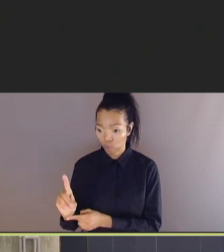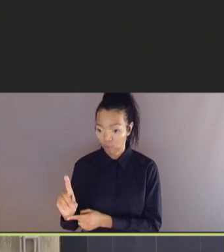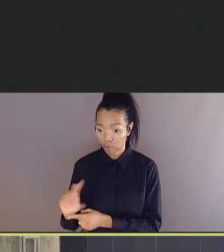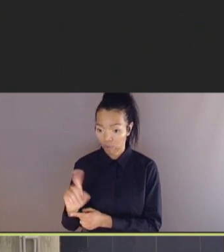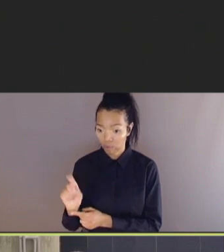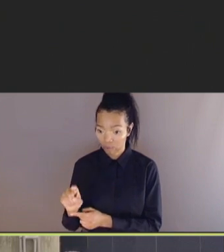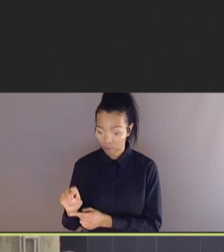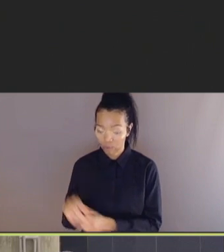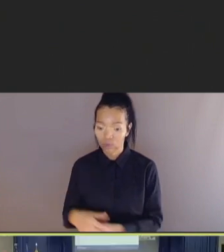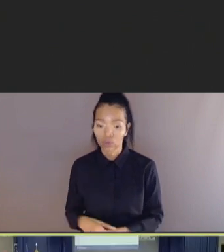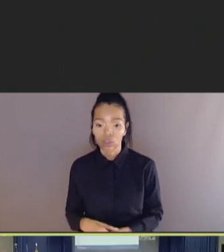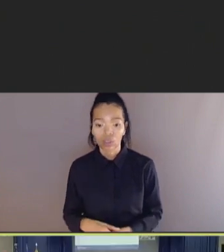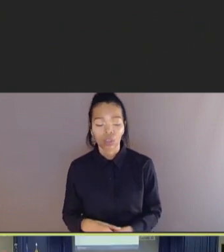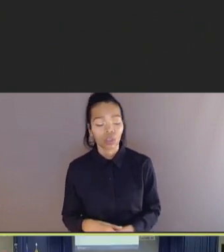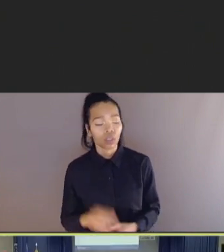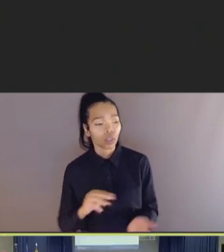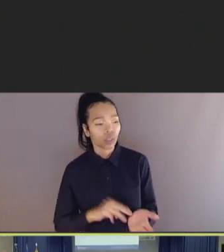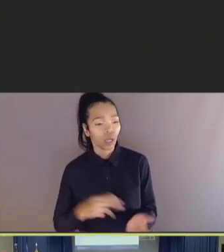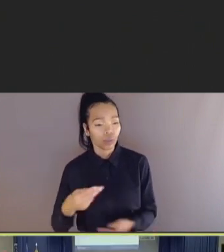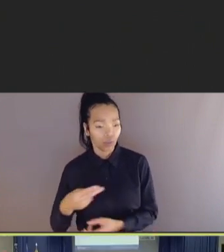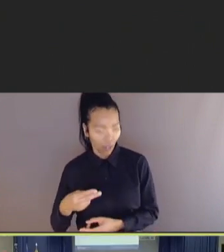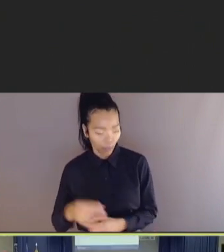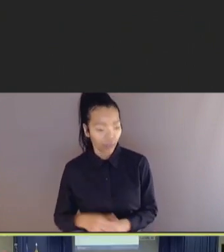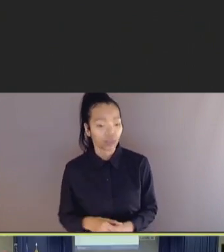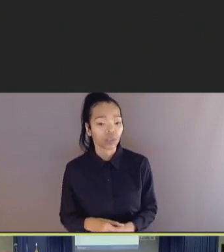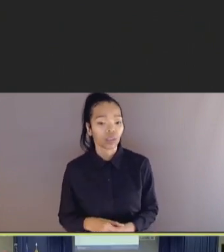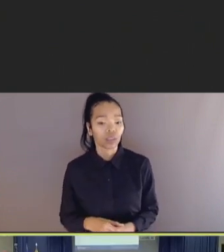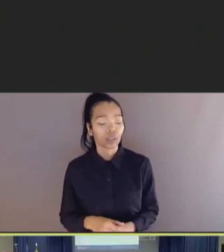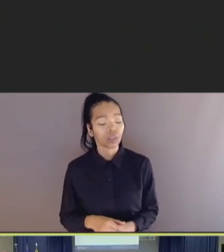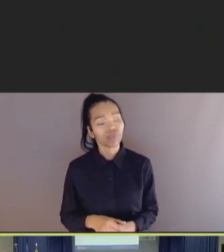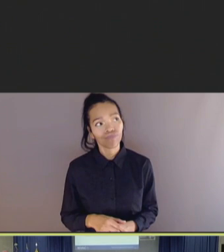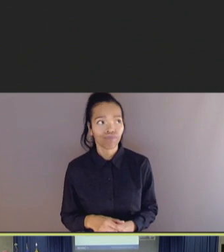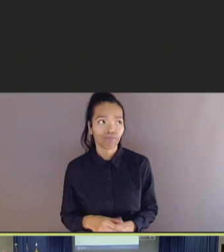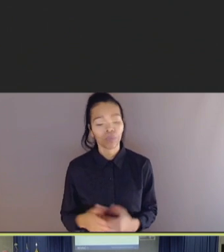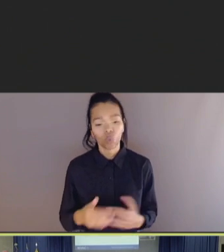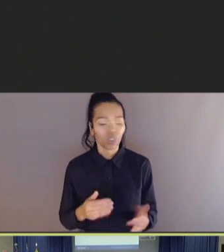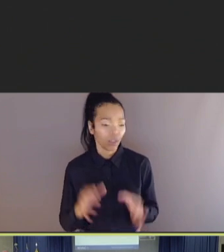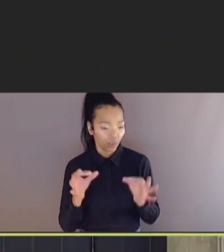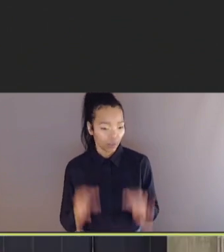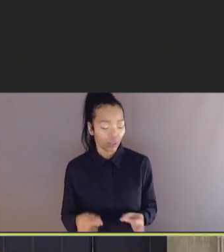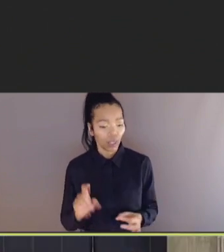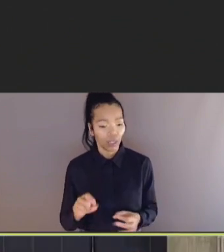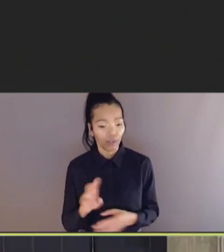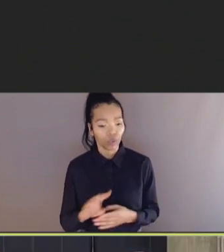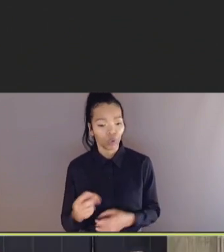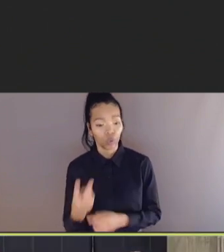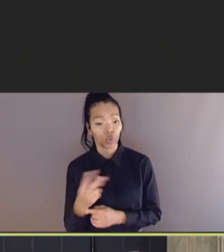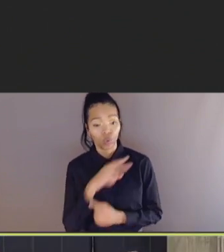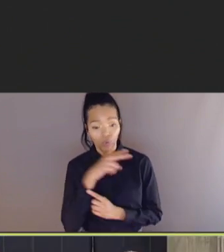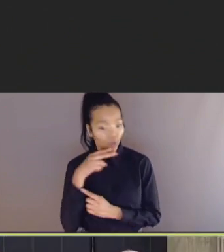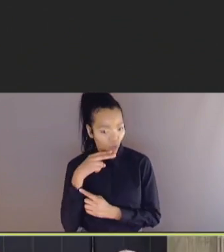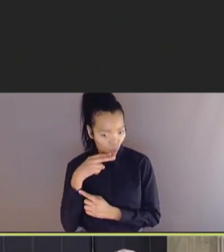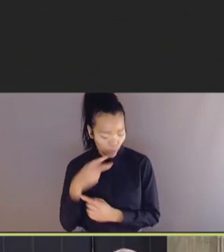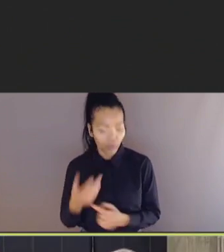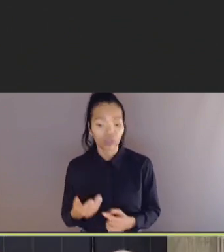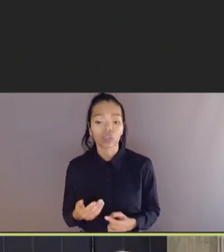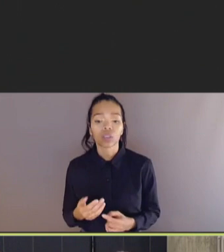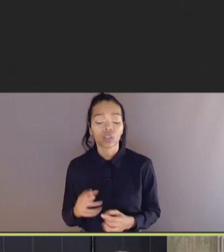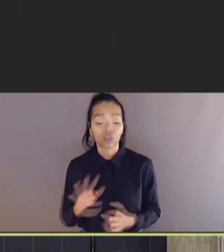Yeah, I always think whatever we do, we're going to need to use two verbs. If we're going to talk about current and future, I think we're going to need